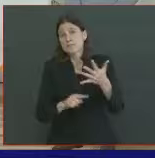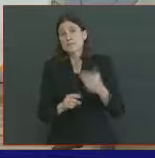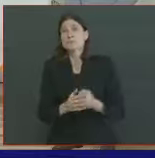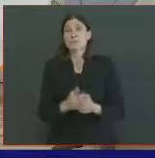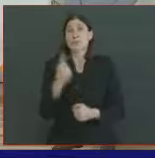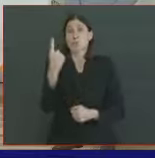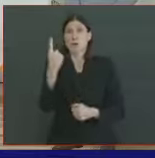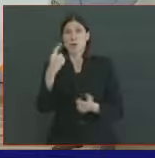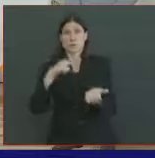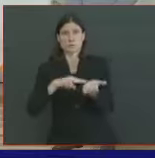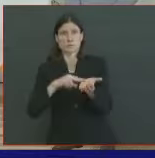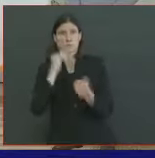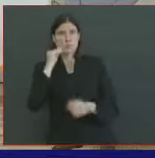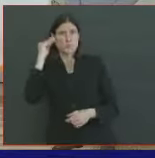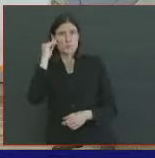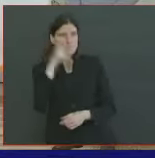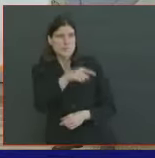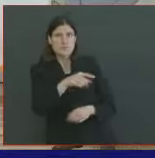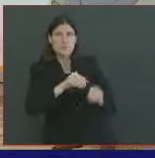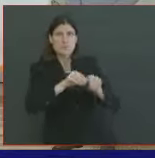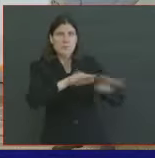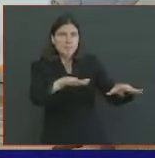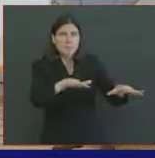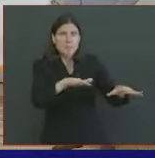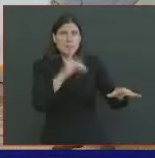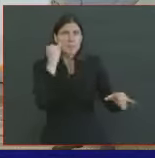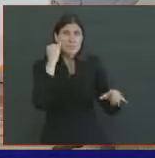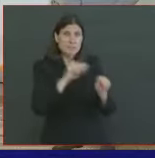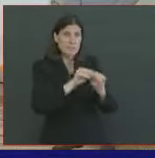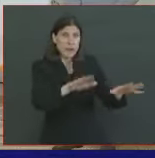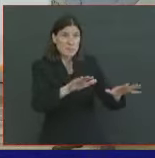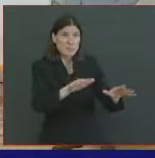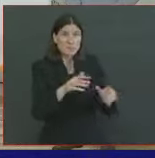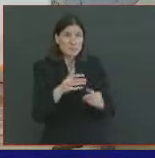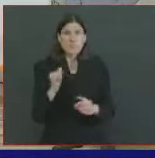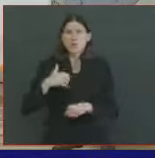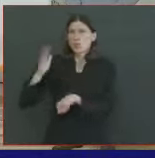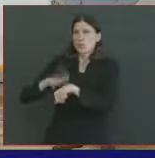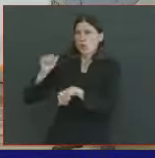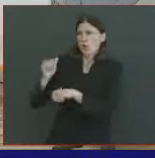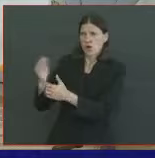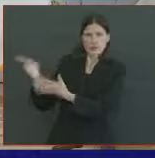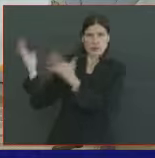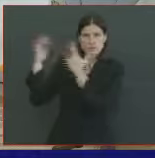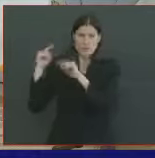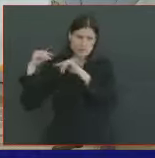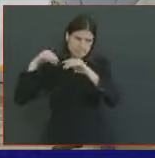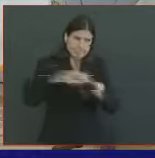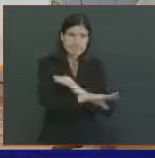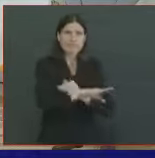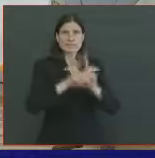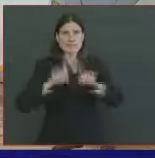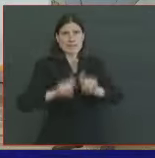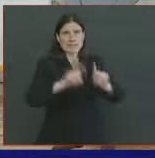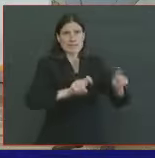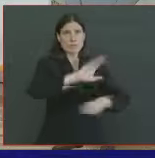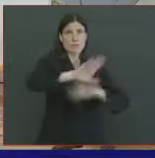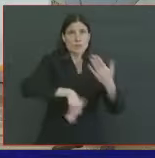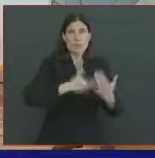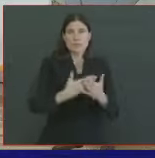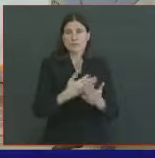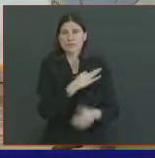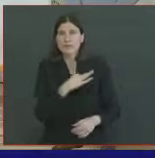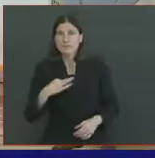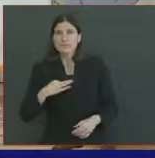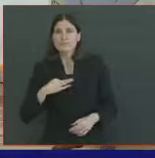nursing home and all the staff as well. And that's really important for folks to know, but all nursing home employees should be cognizant